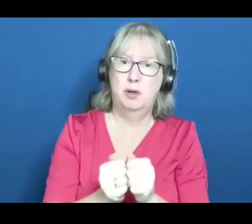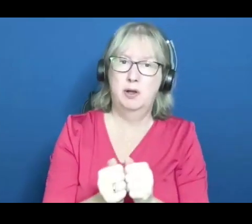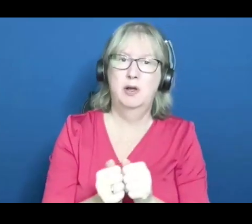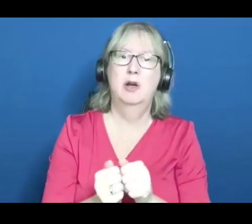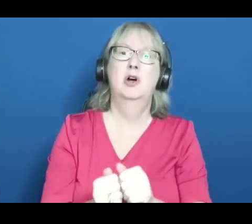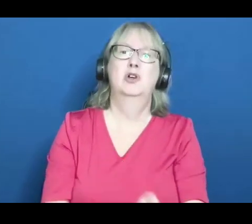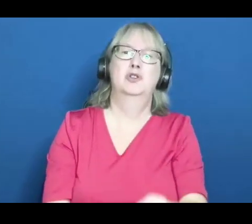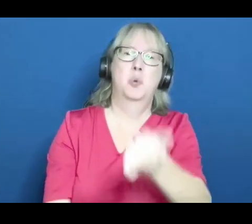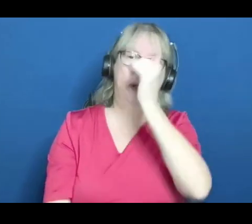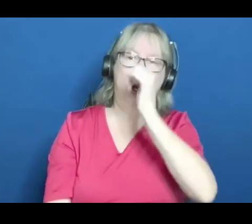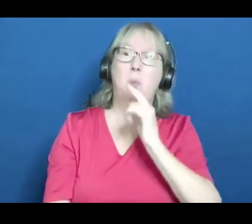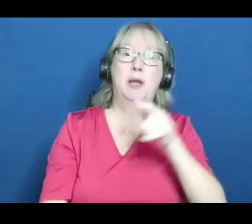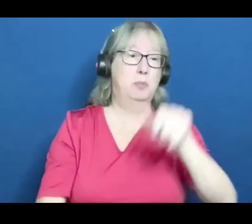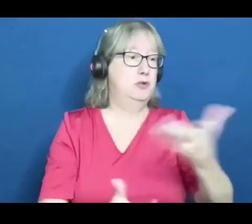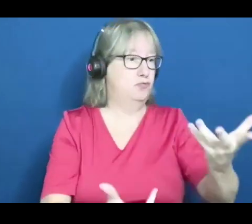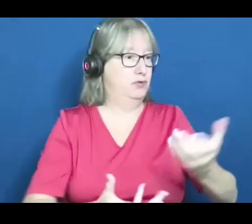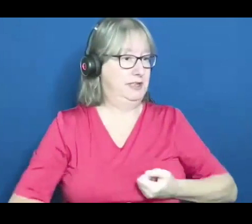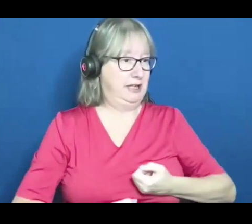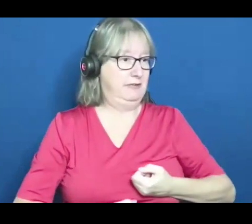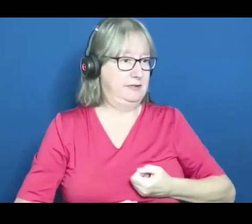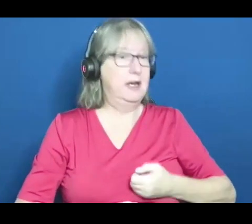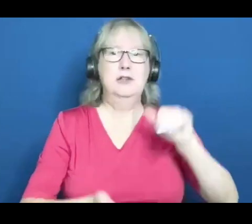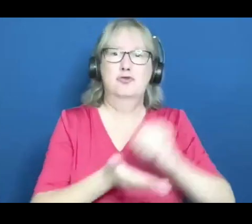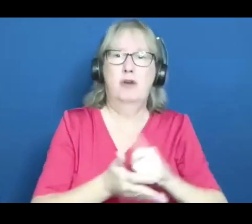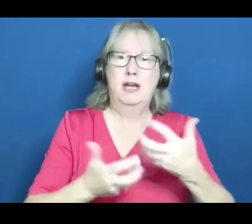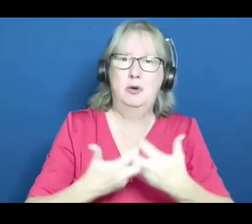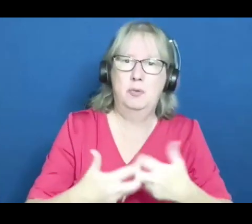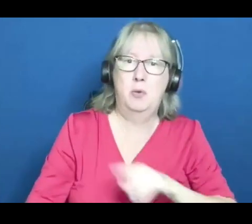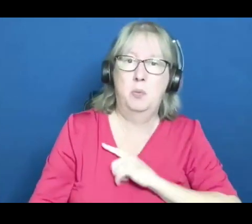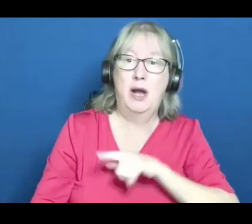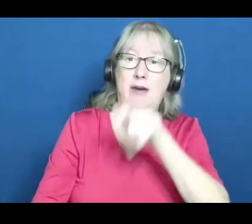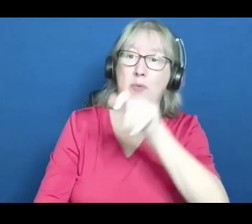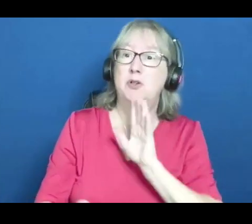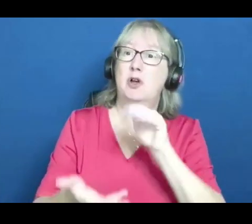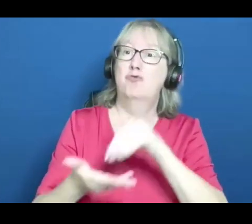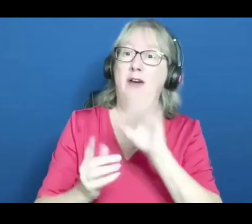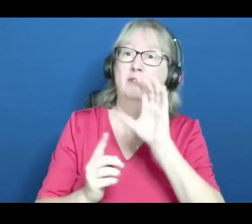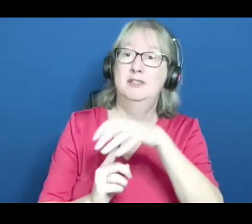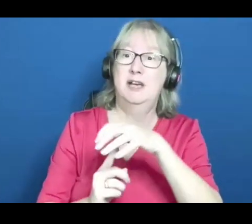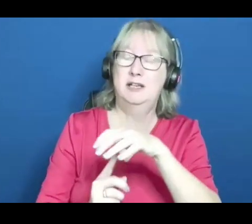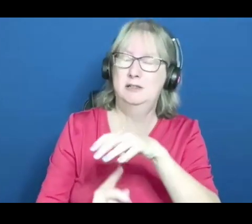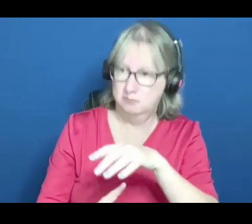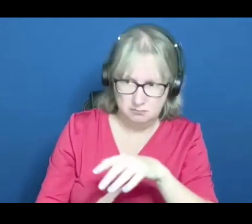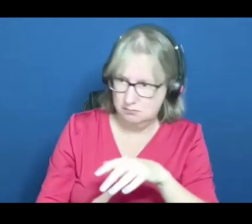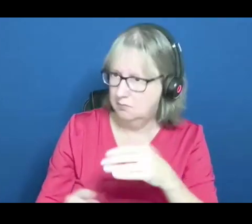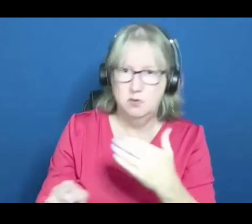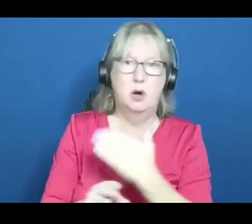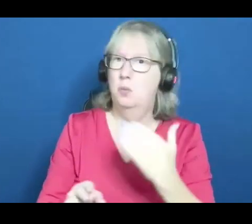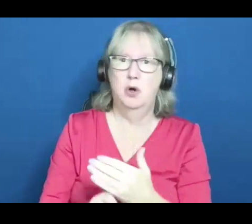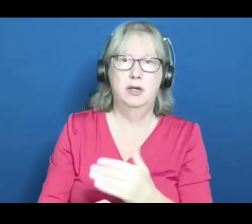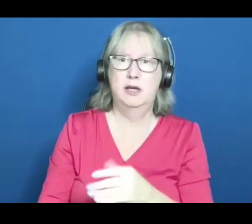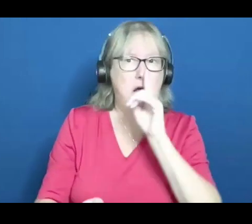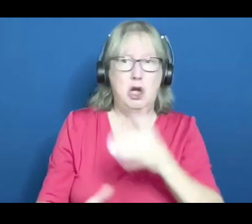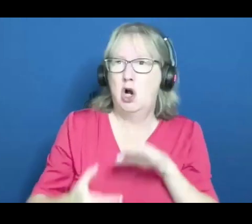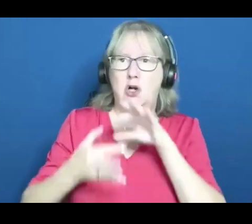door is going to be right. It's the worst thing in the world to us if one of our trainers arrives on site, things aren't working, things aren't going to work, and everything's